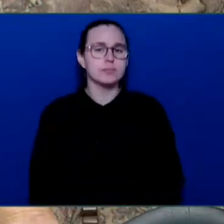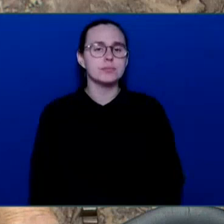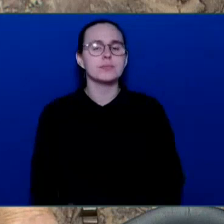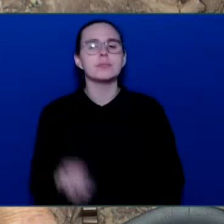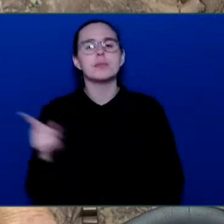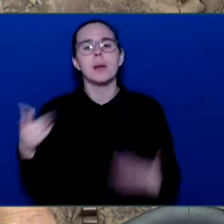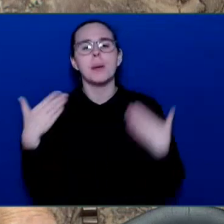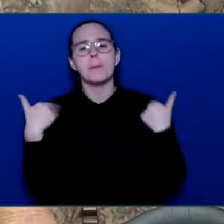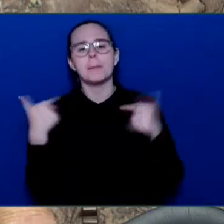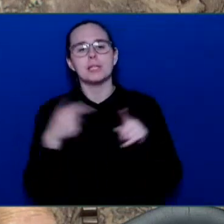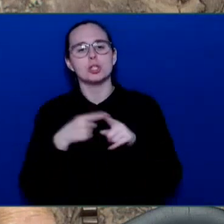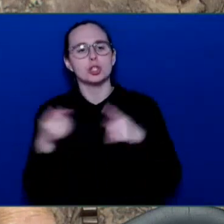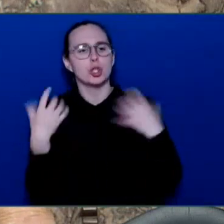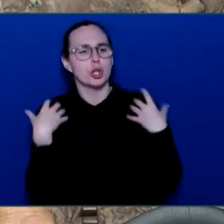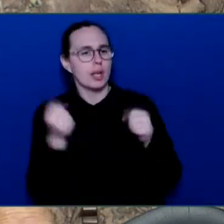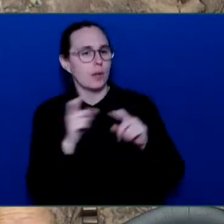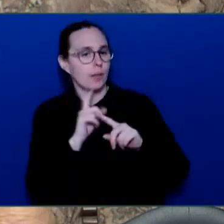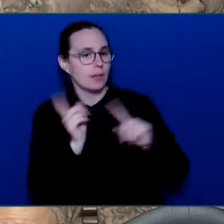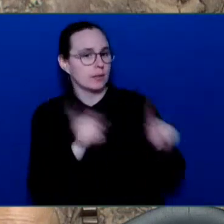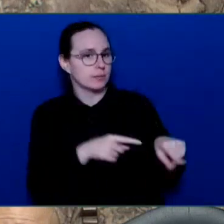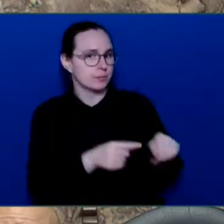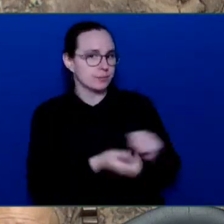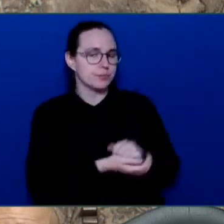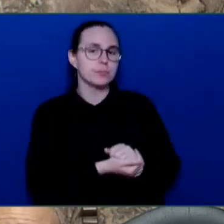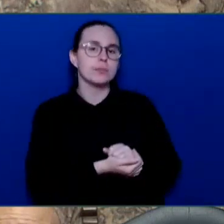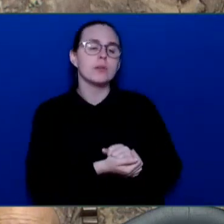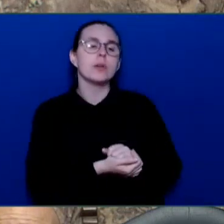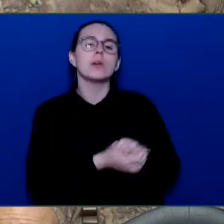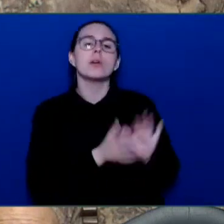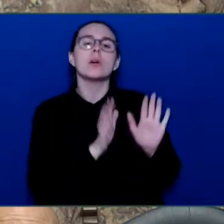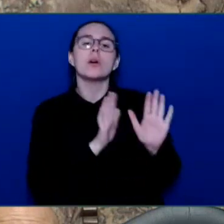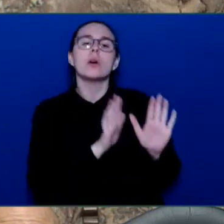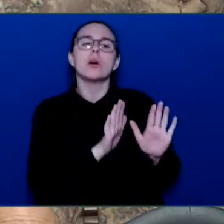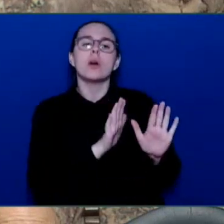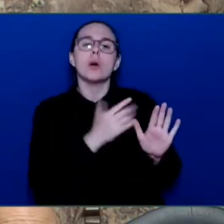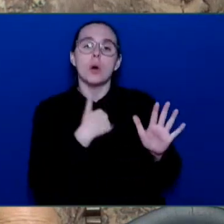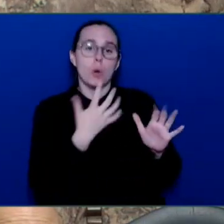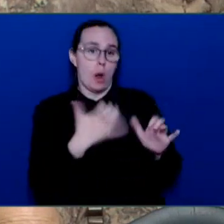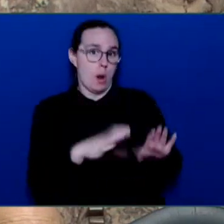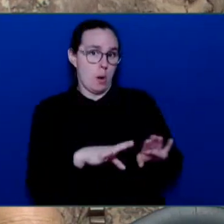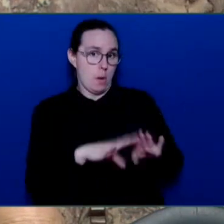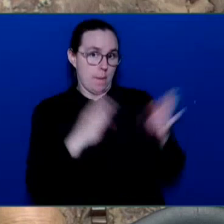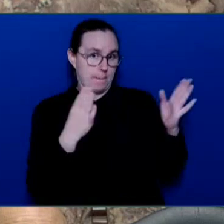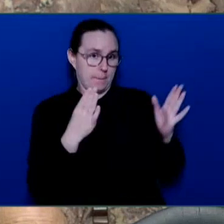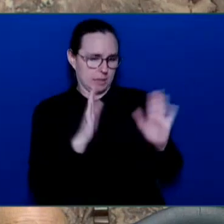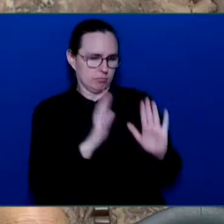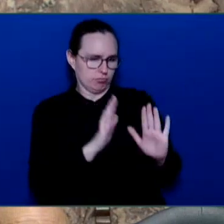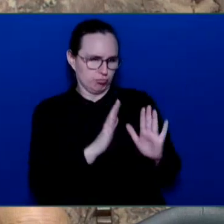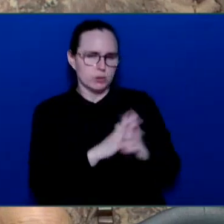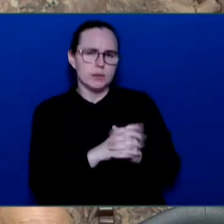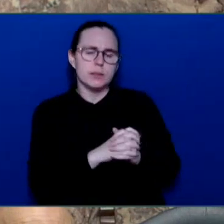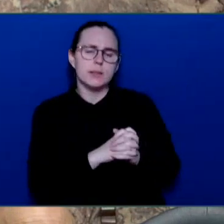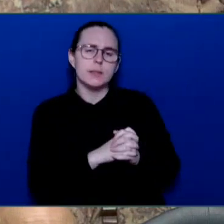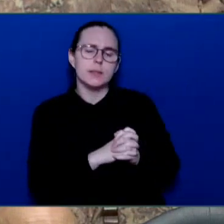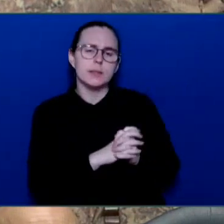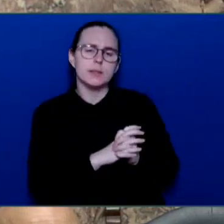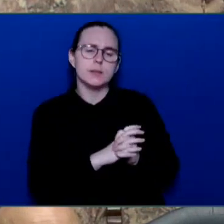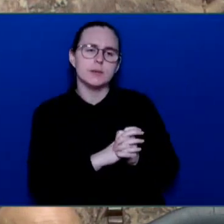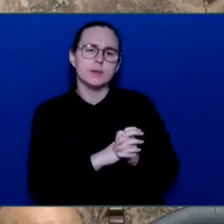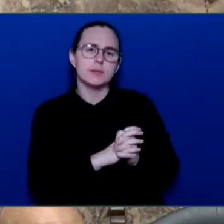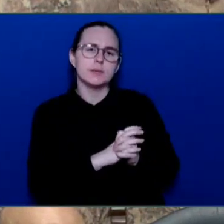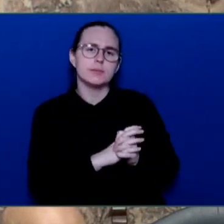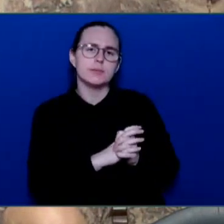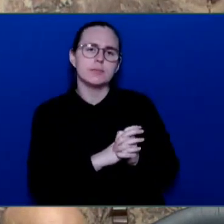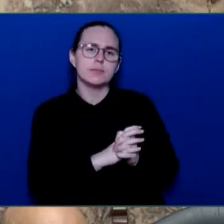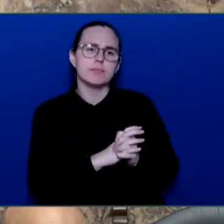first thing I would say, Honourable Speaker, is to express our strong feelings of